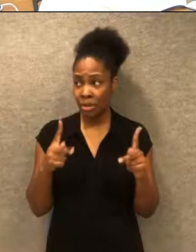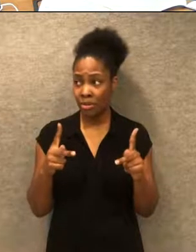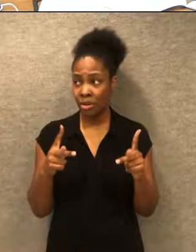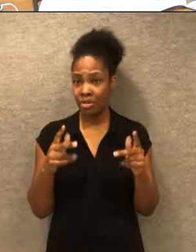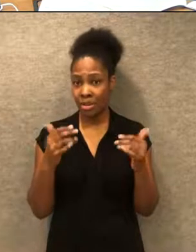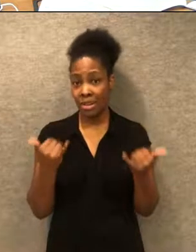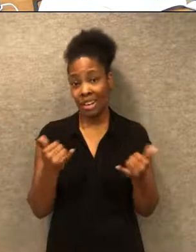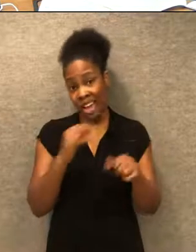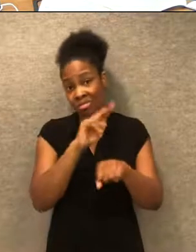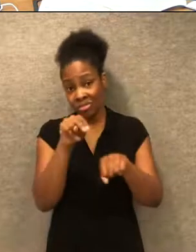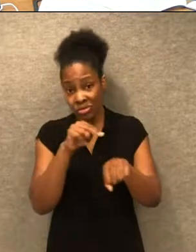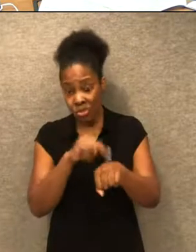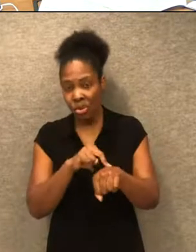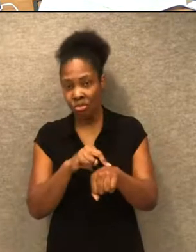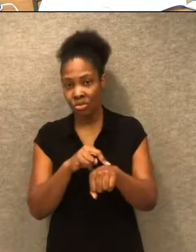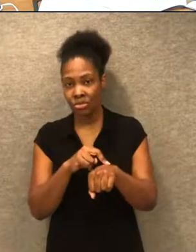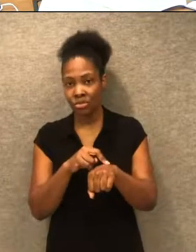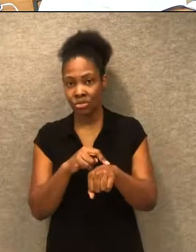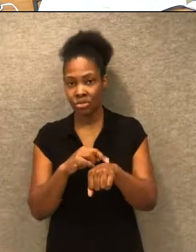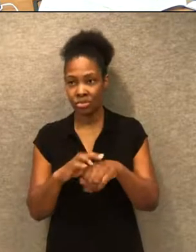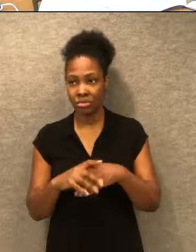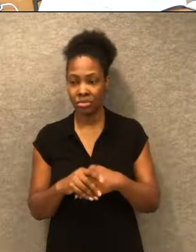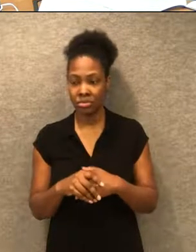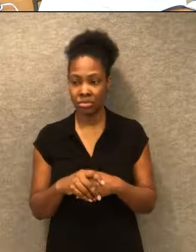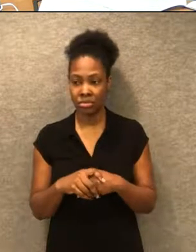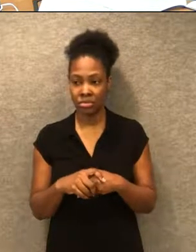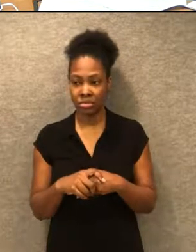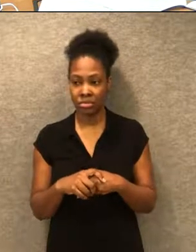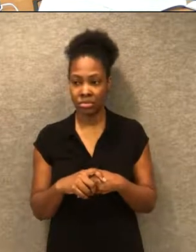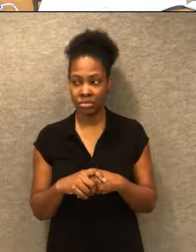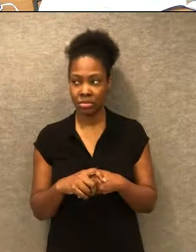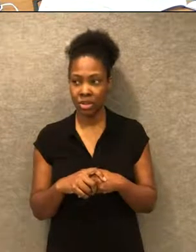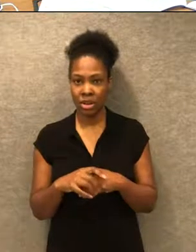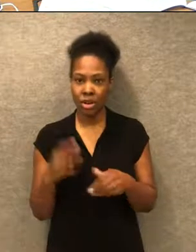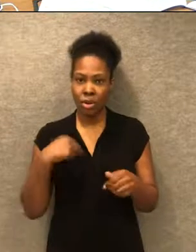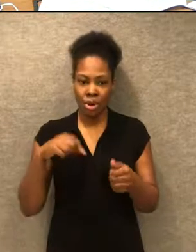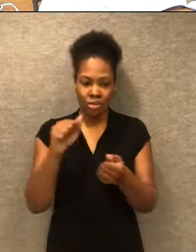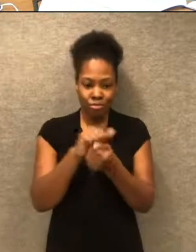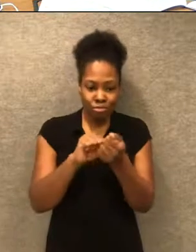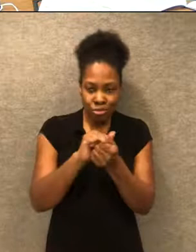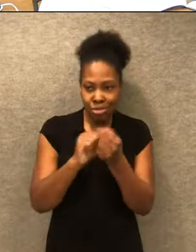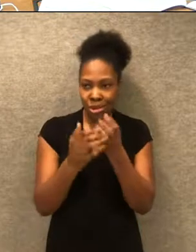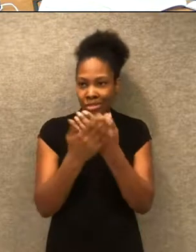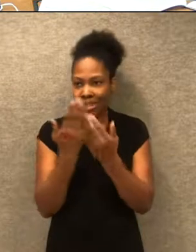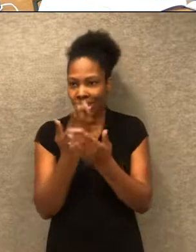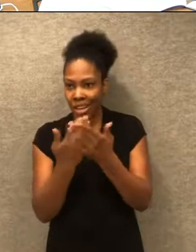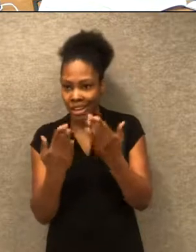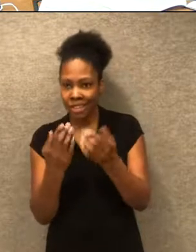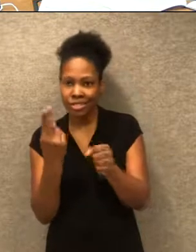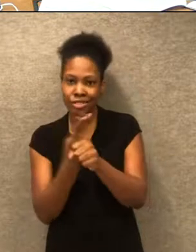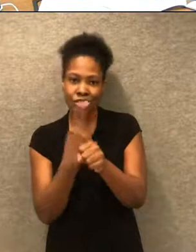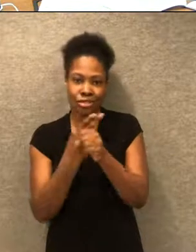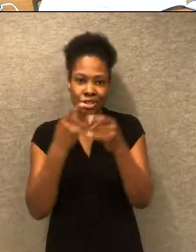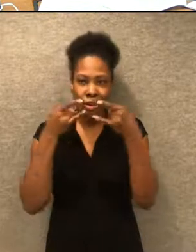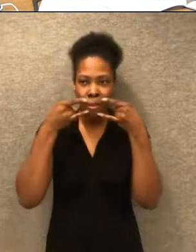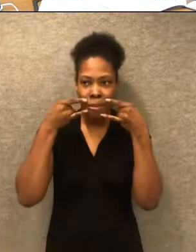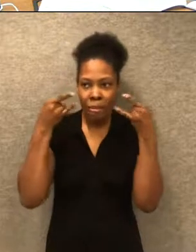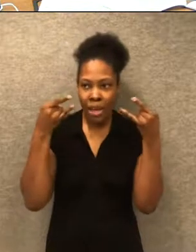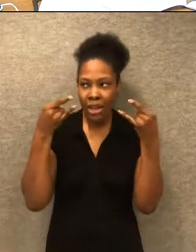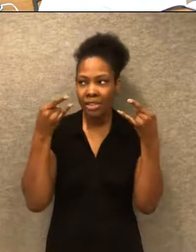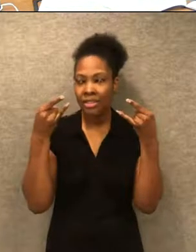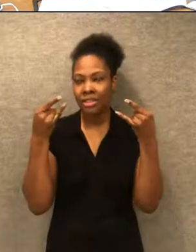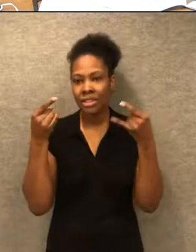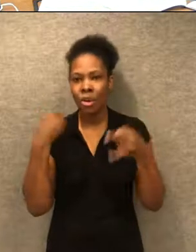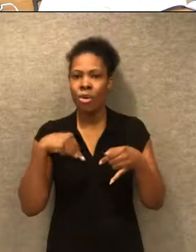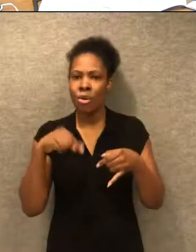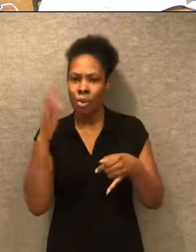to be normalized, right? That we are washing your hands, wearing a mask, we're doing it to